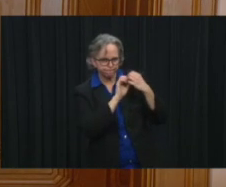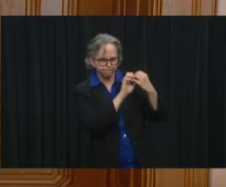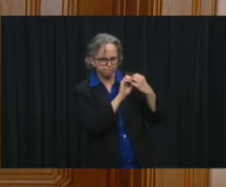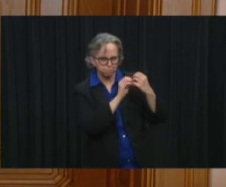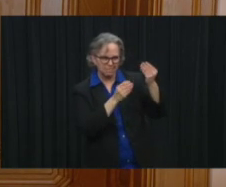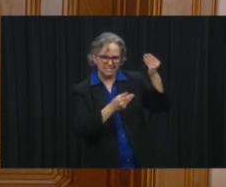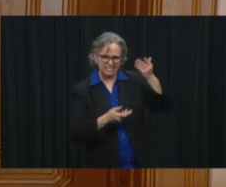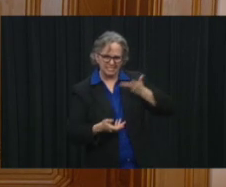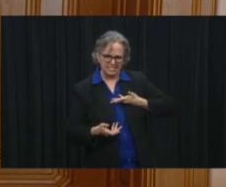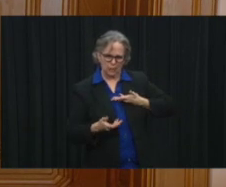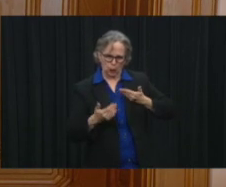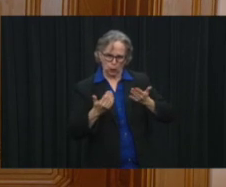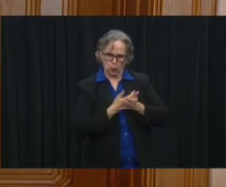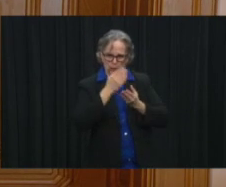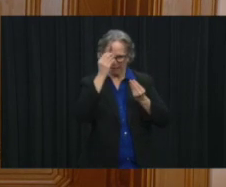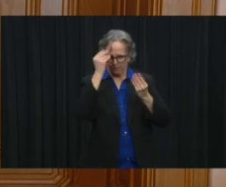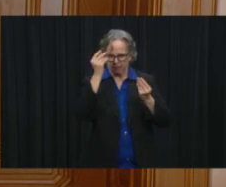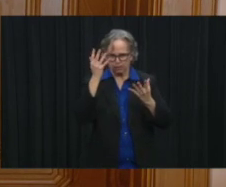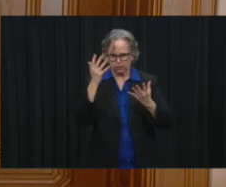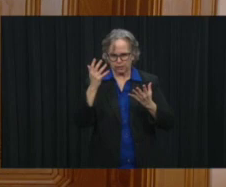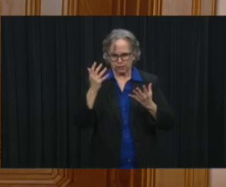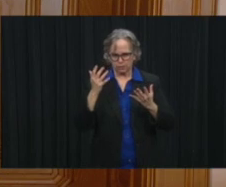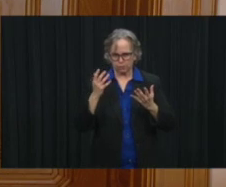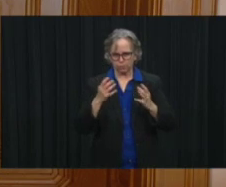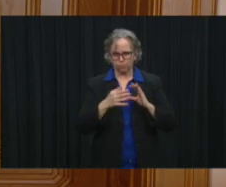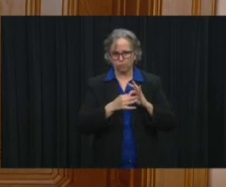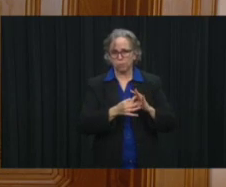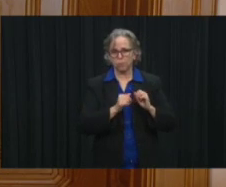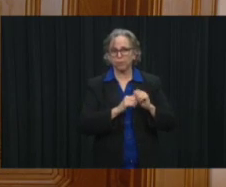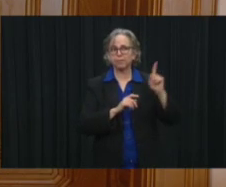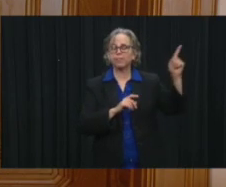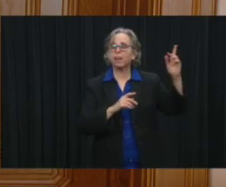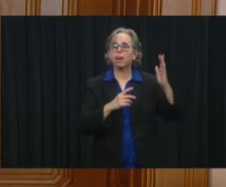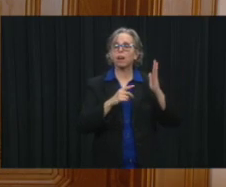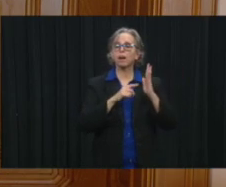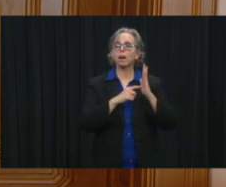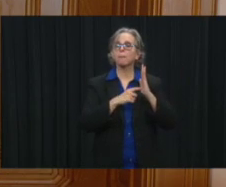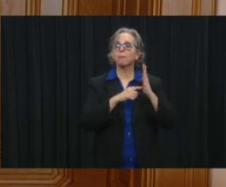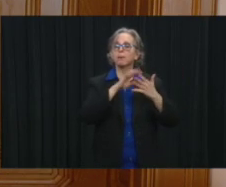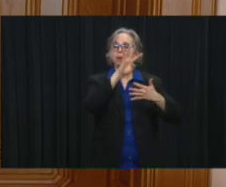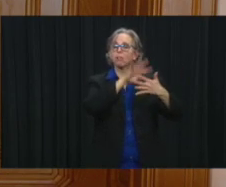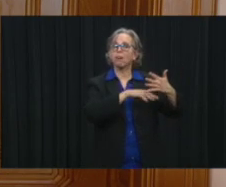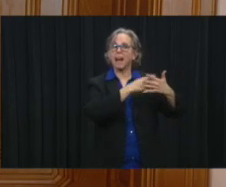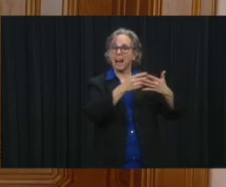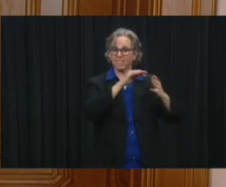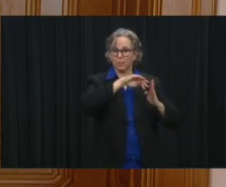have in regard to their modeling and their projections.